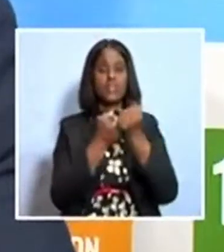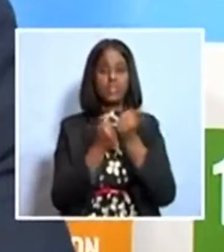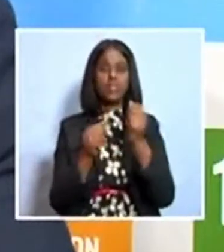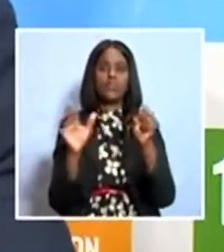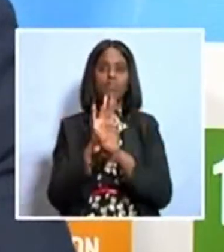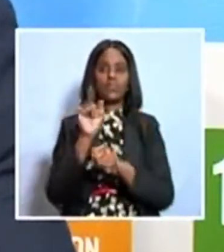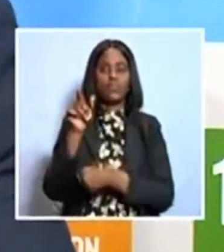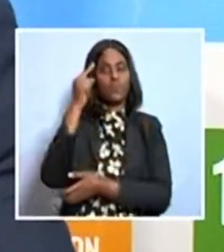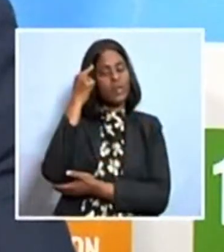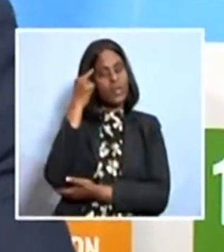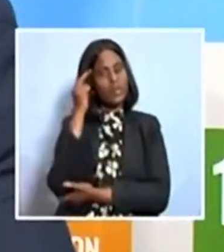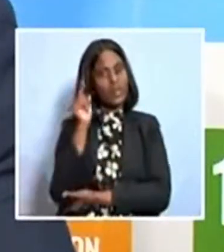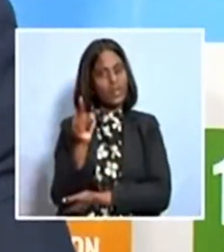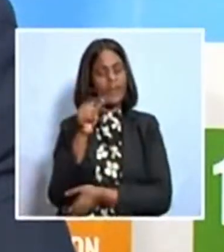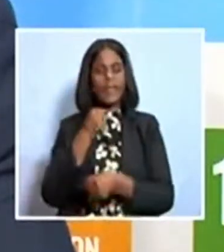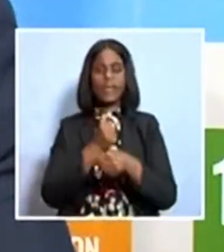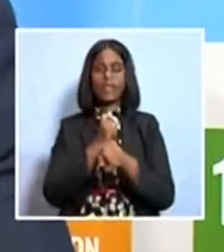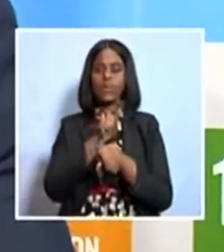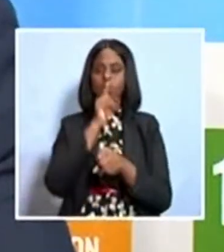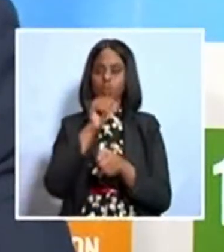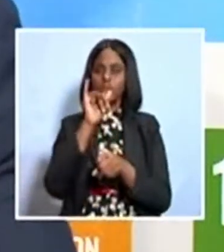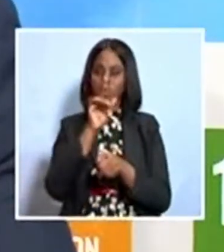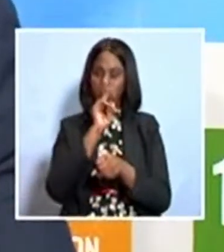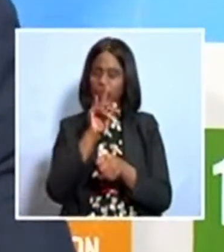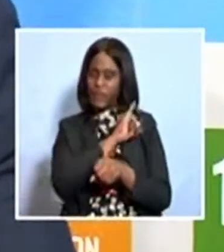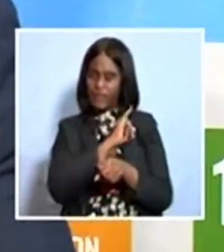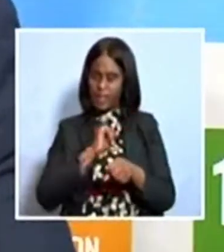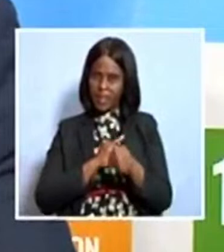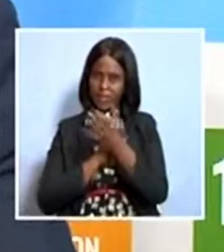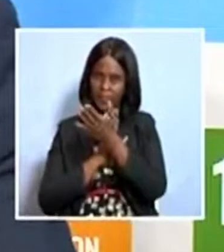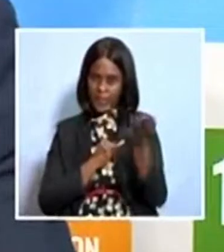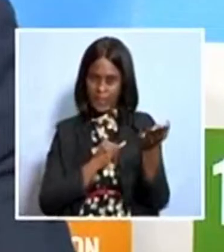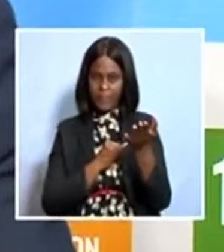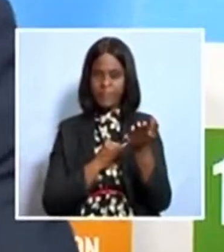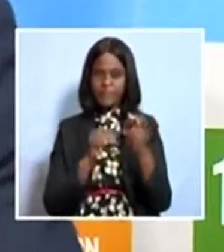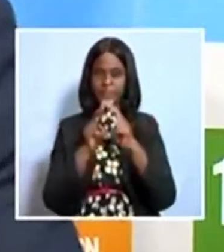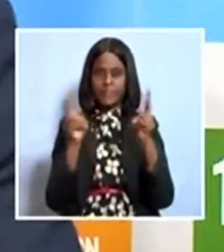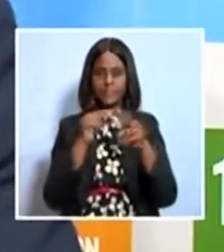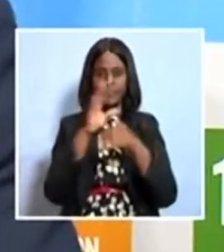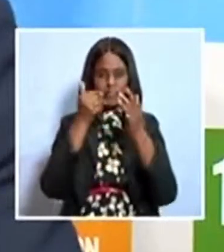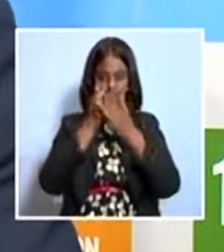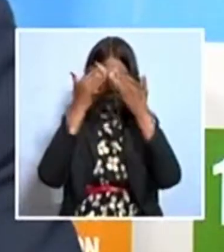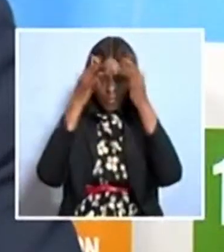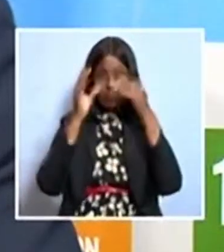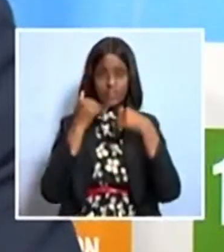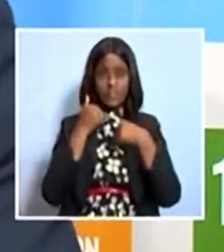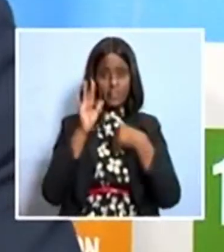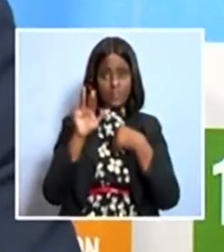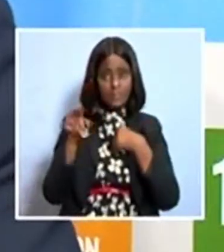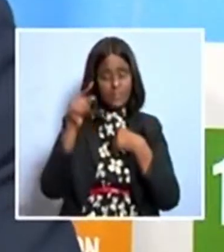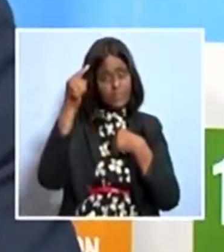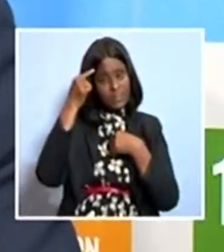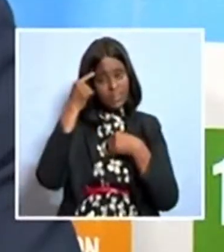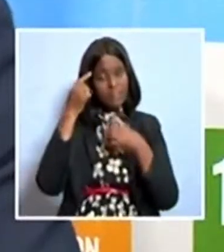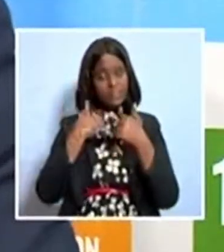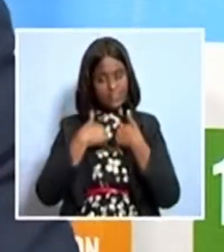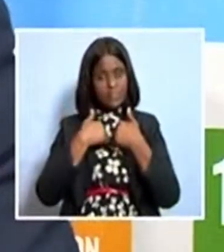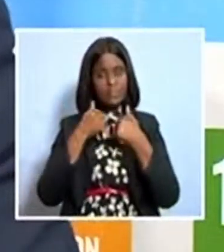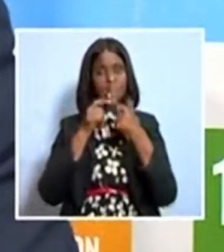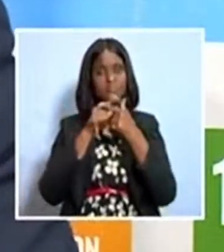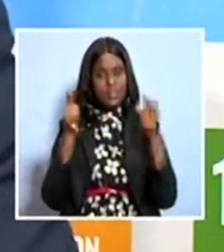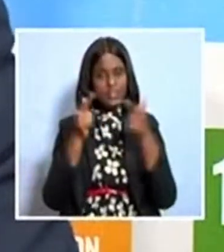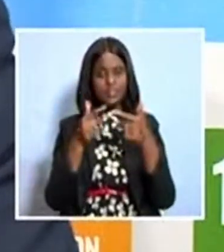government to ensure that they industrialize. So as you know, the government has got a very big agenda in